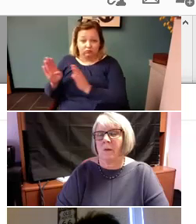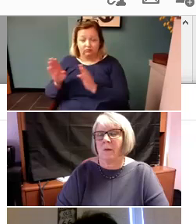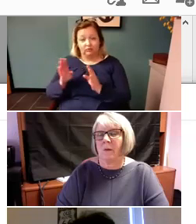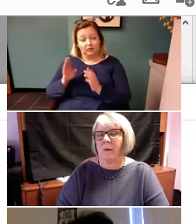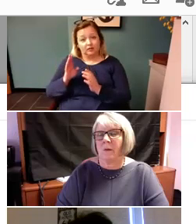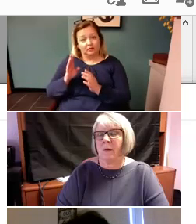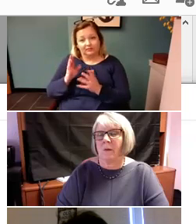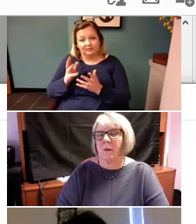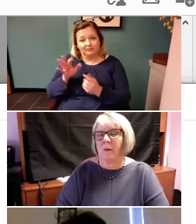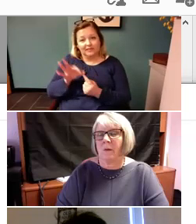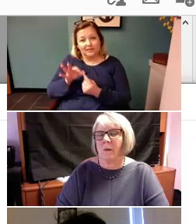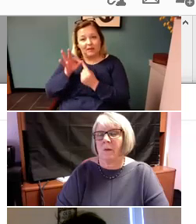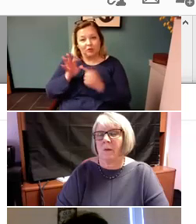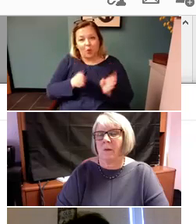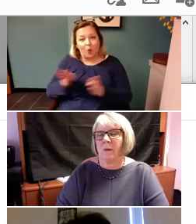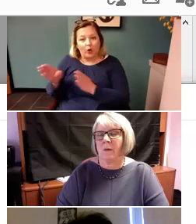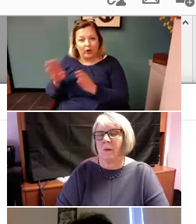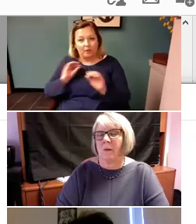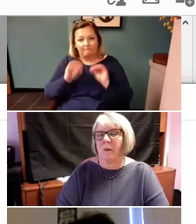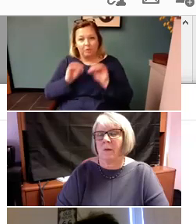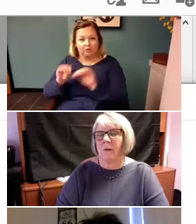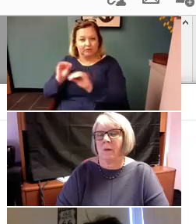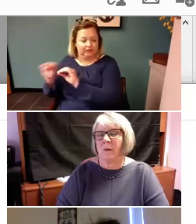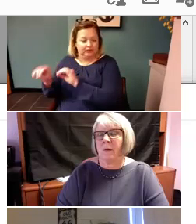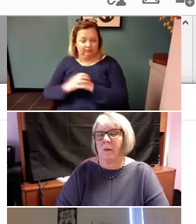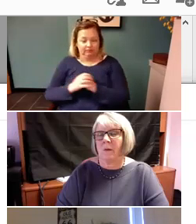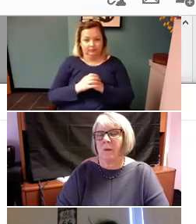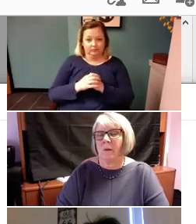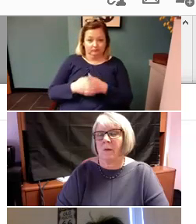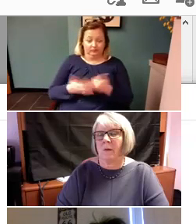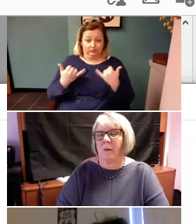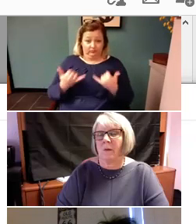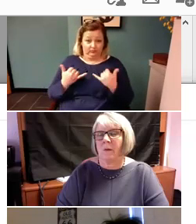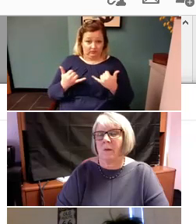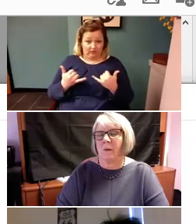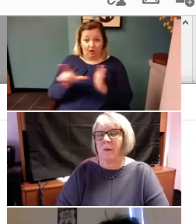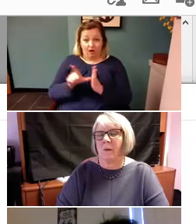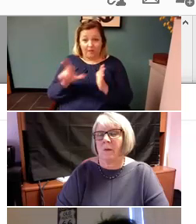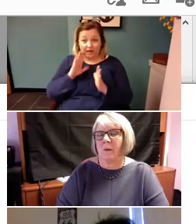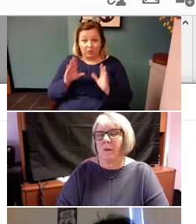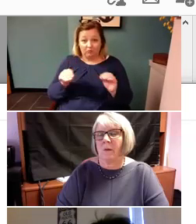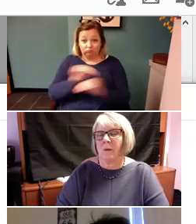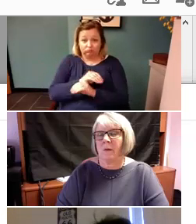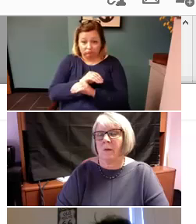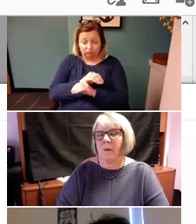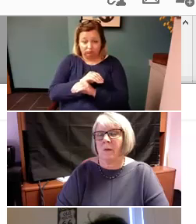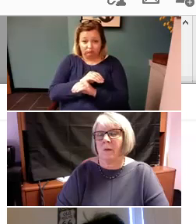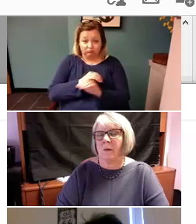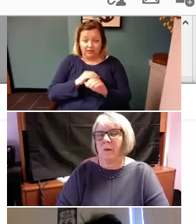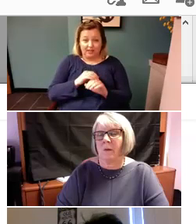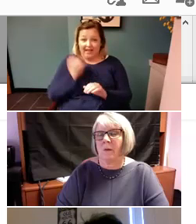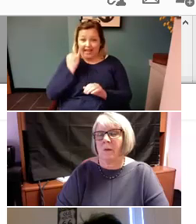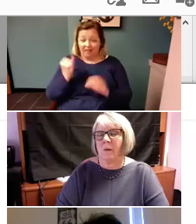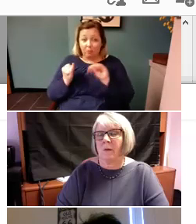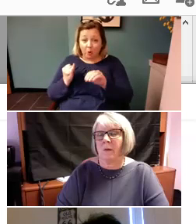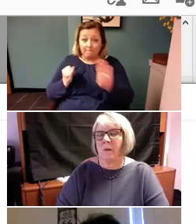here now if we insert B and A, it gets automatically sorted to A and B because A has the shorter distance. Does the